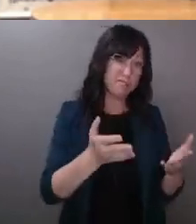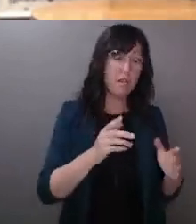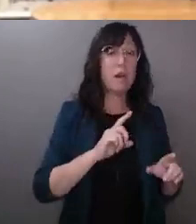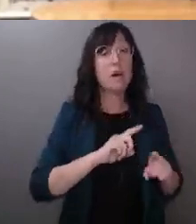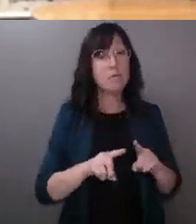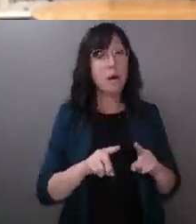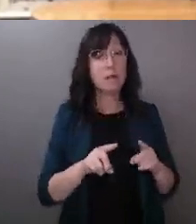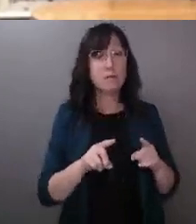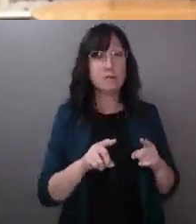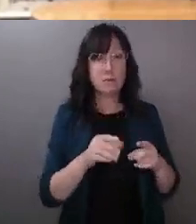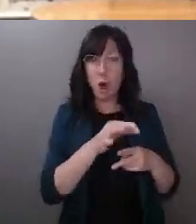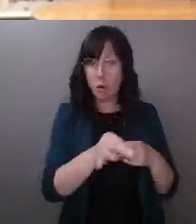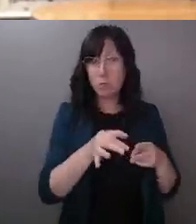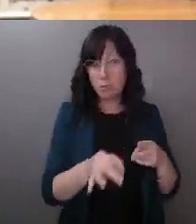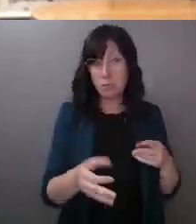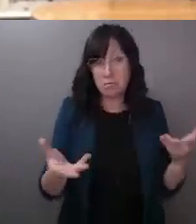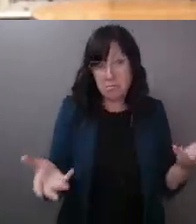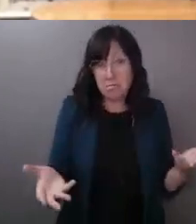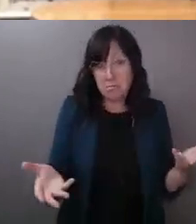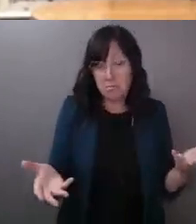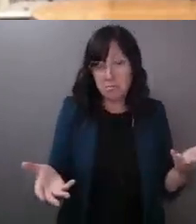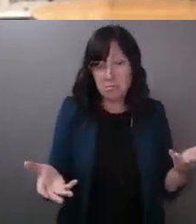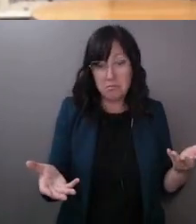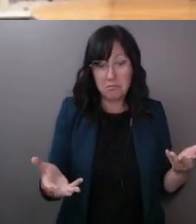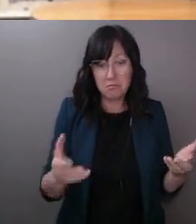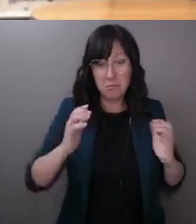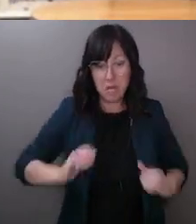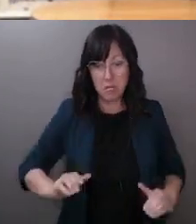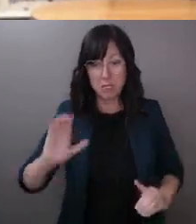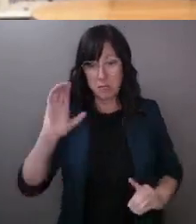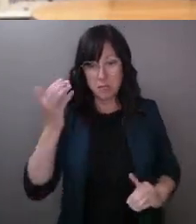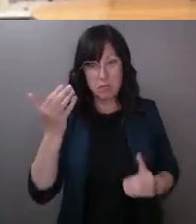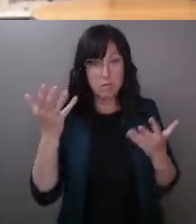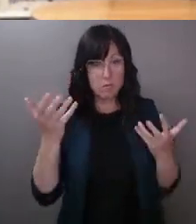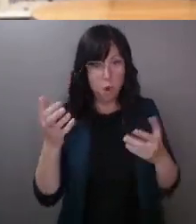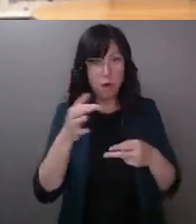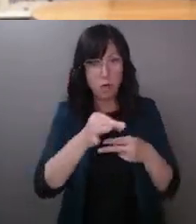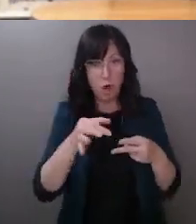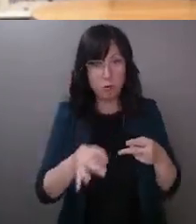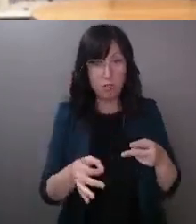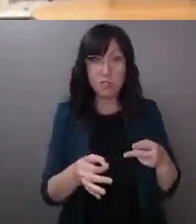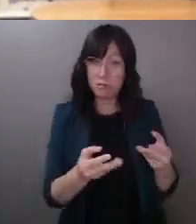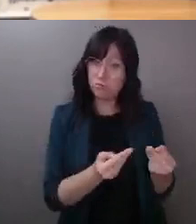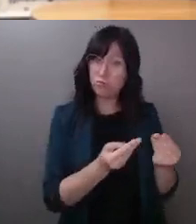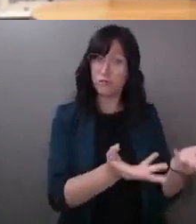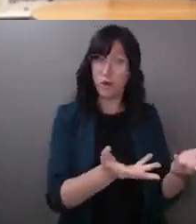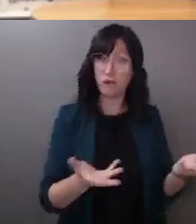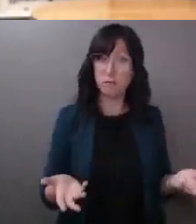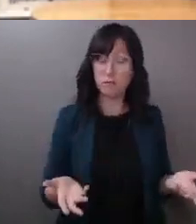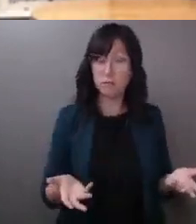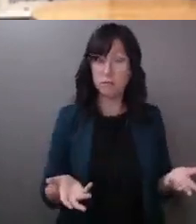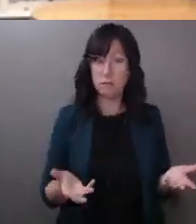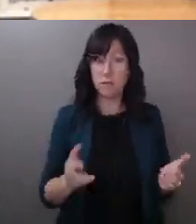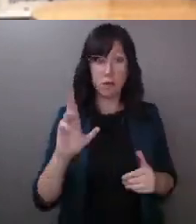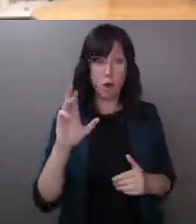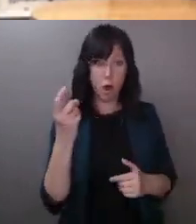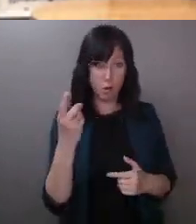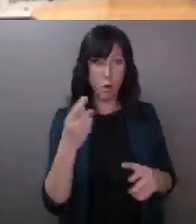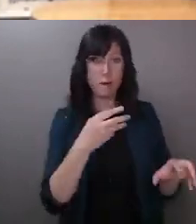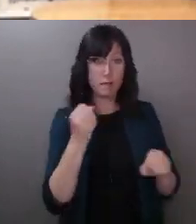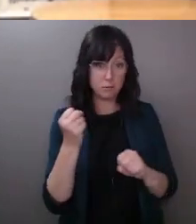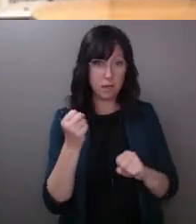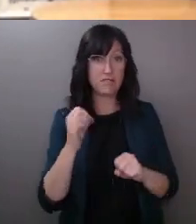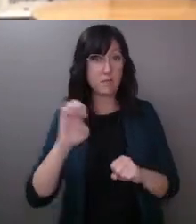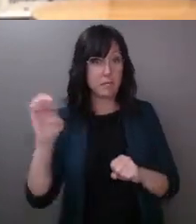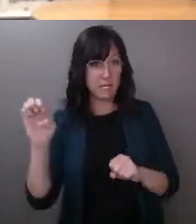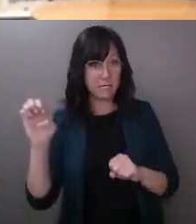give customers options. And that's what we've been listening to our customers from, is that they want to see those options. And we want, we're running that R1 Express from the east, so we